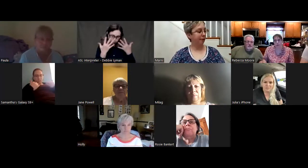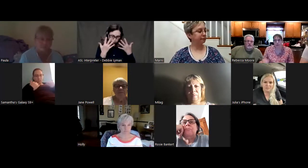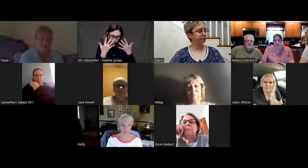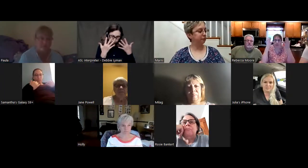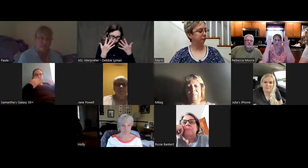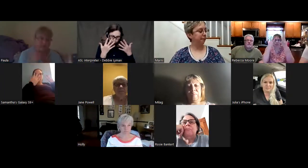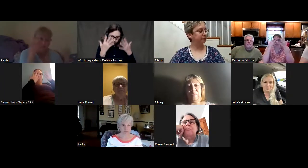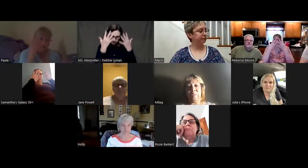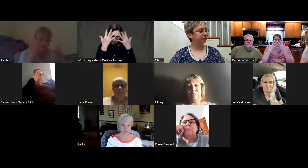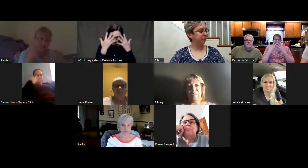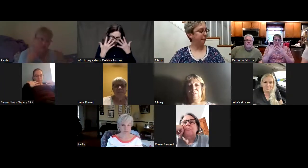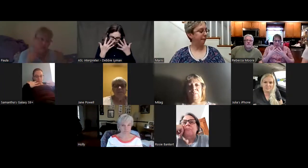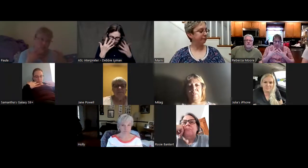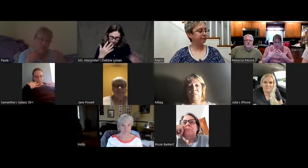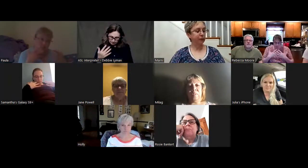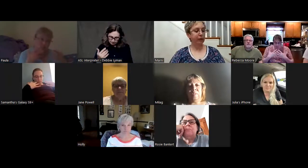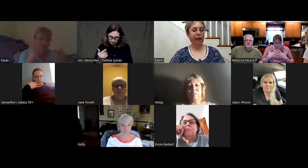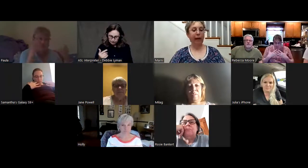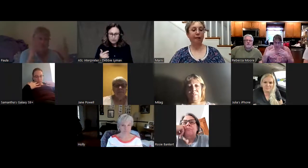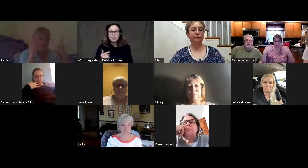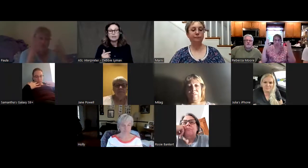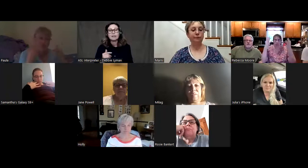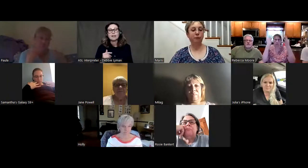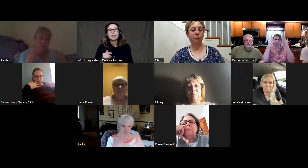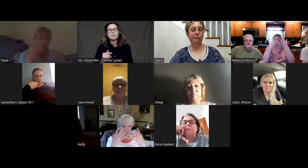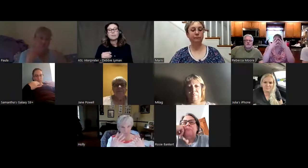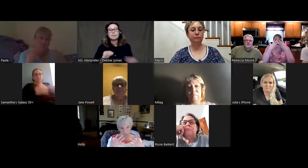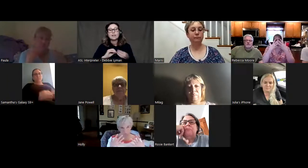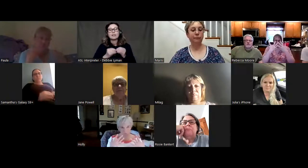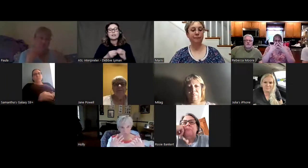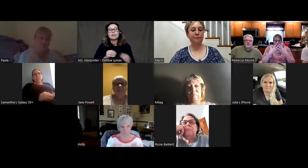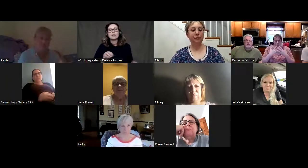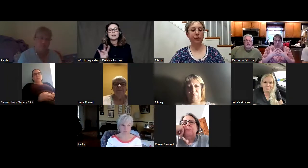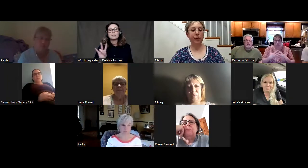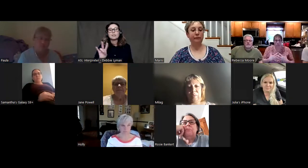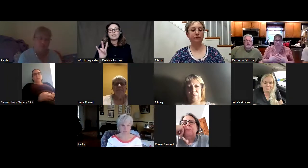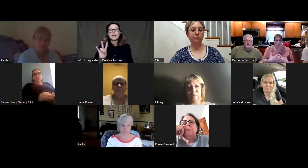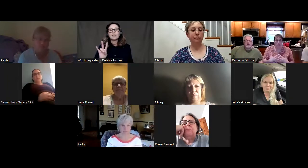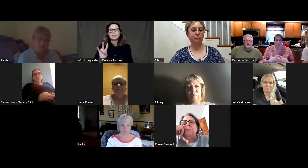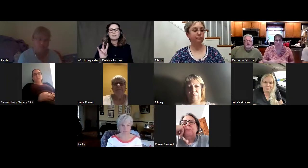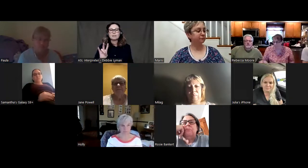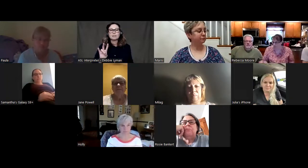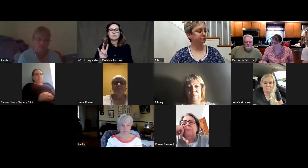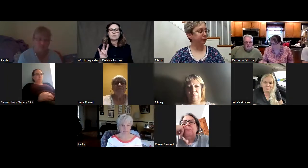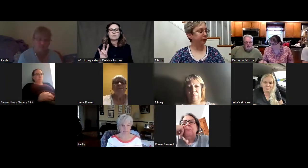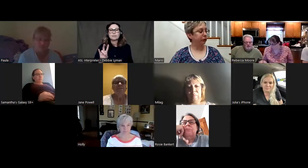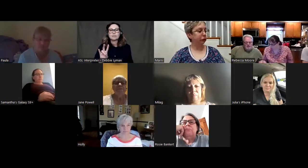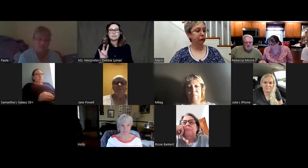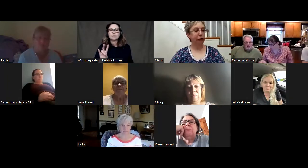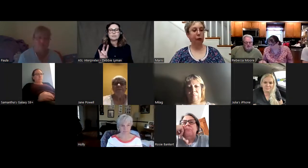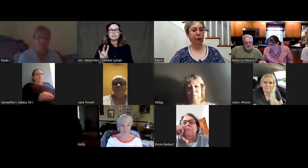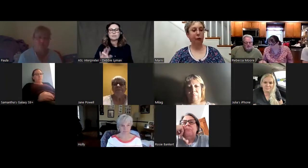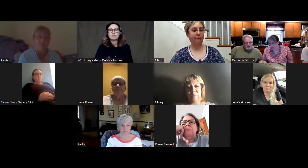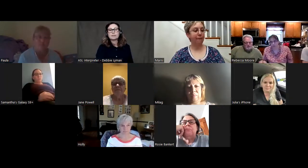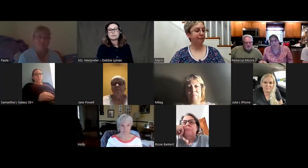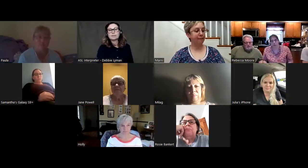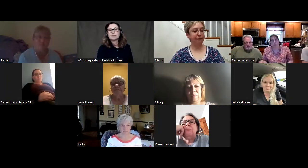Sad, with the sad face. Okay. Number 7.